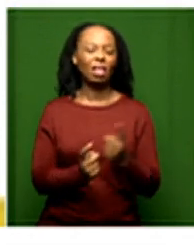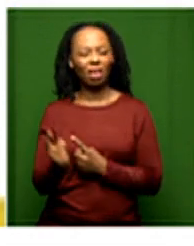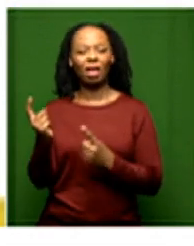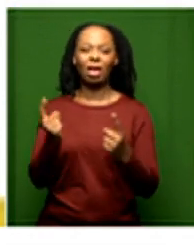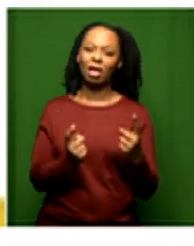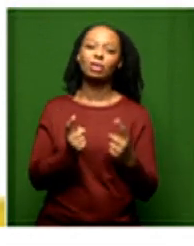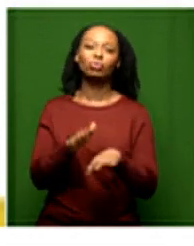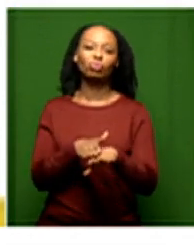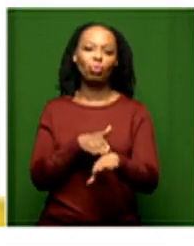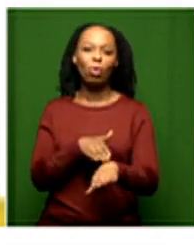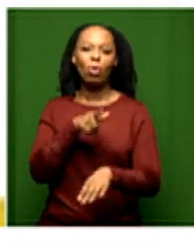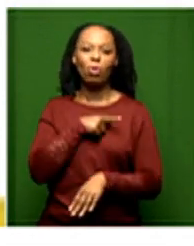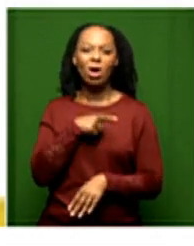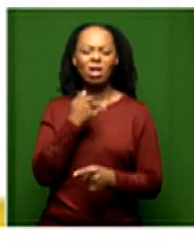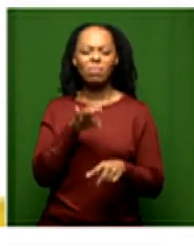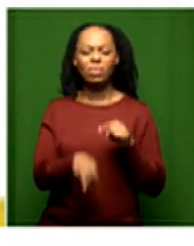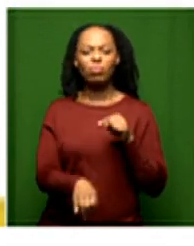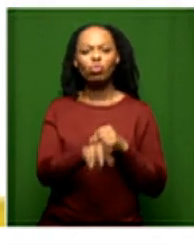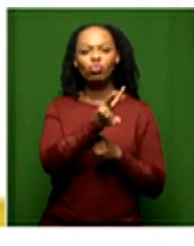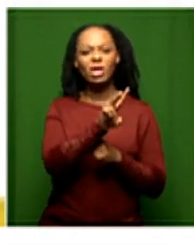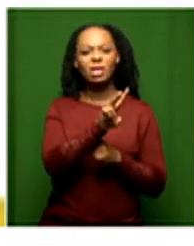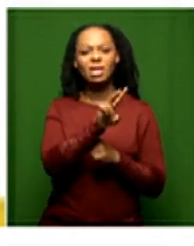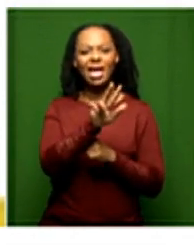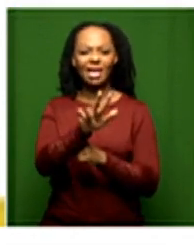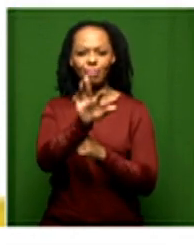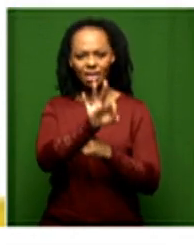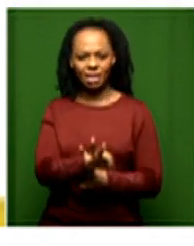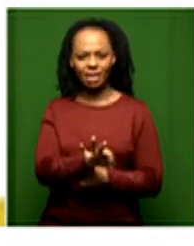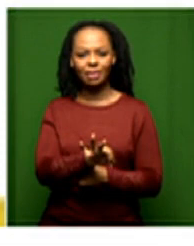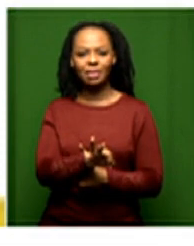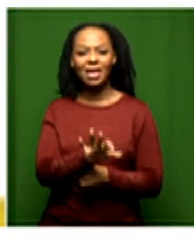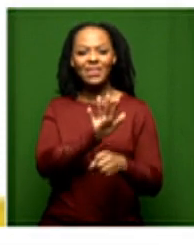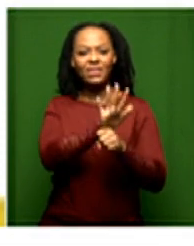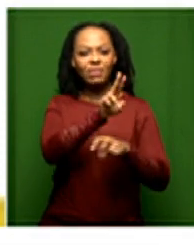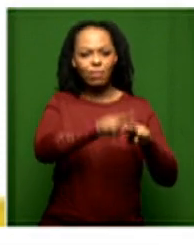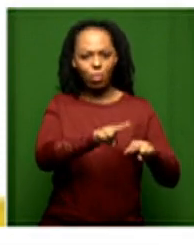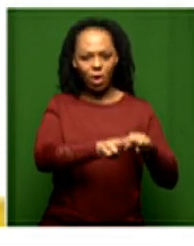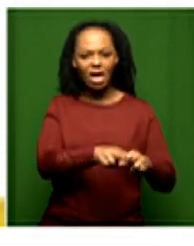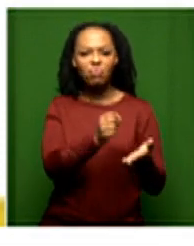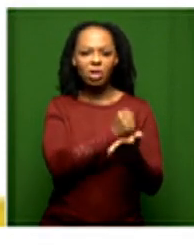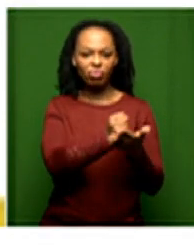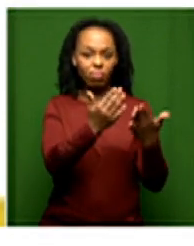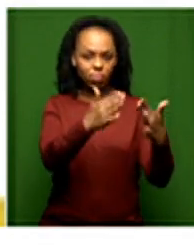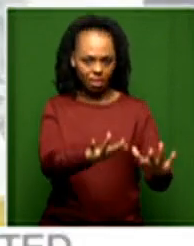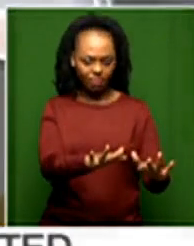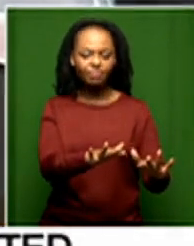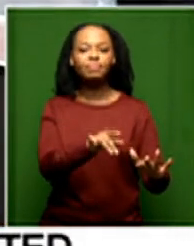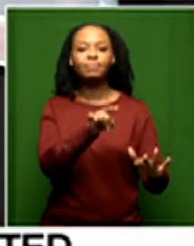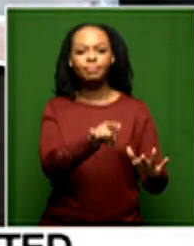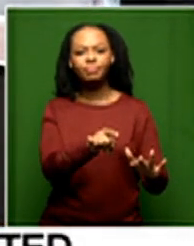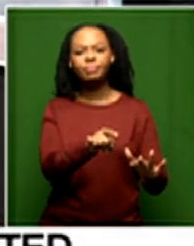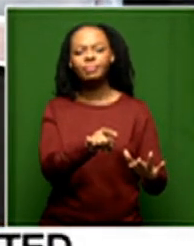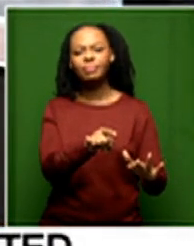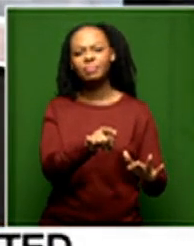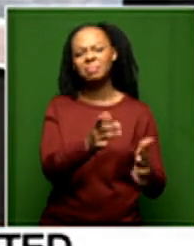was about 28% on the 15th of February. People were registered on the site. This could be